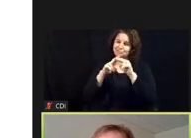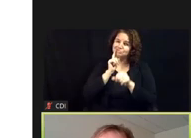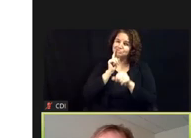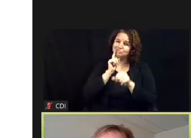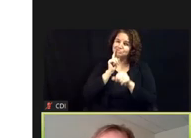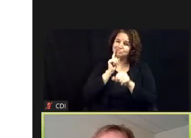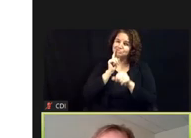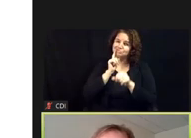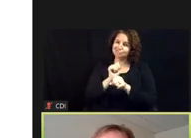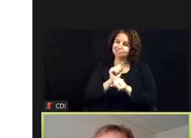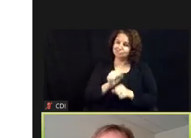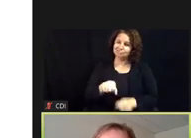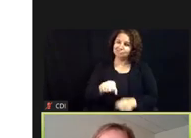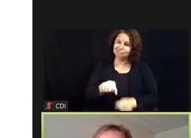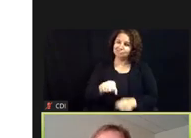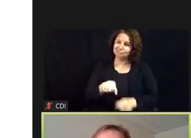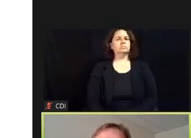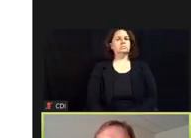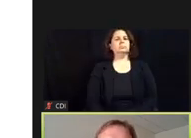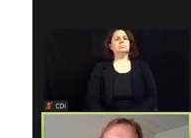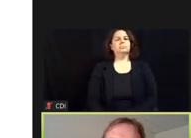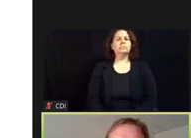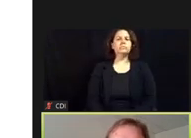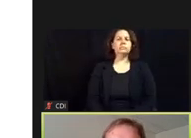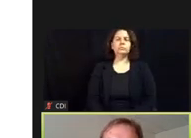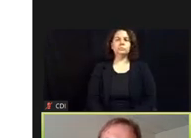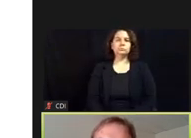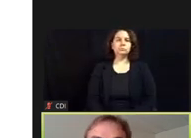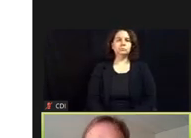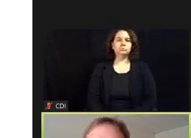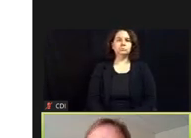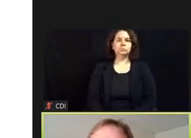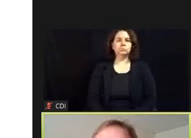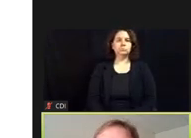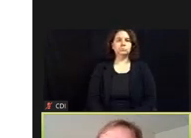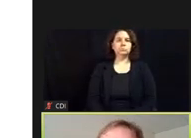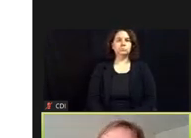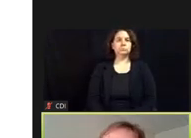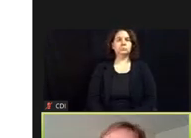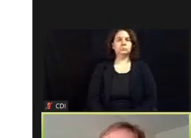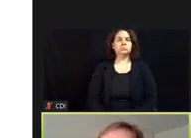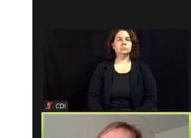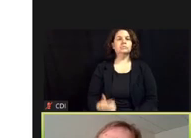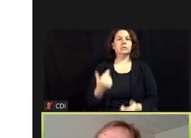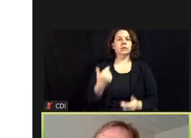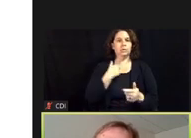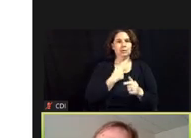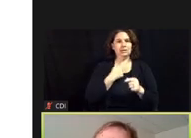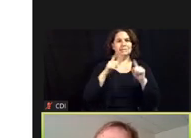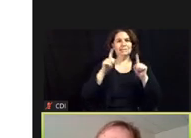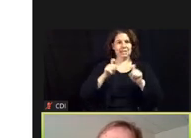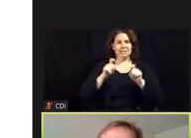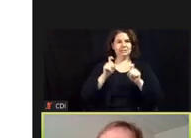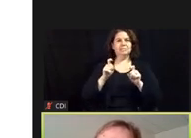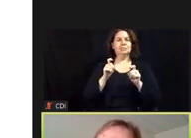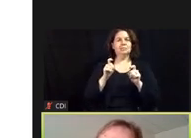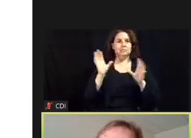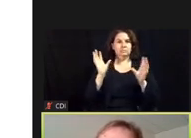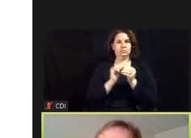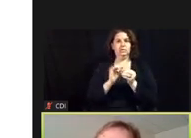This summarizes our experience. We've tested over 73,000 residents.